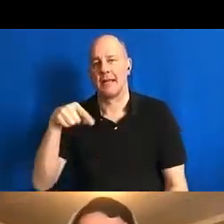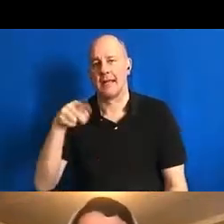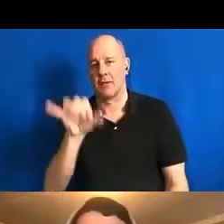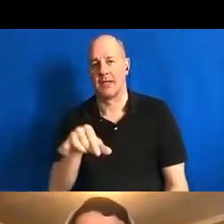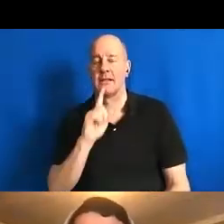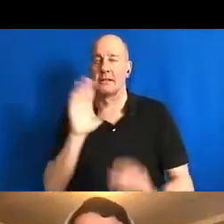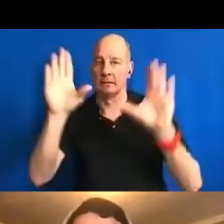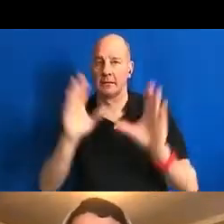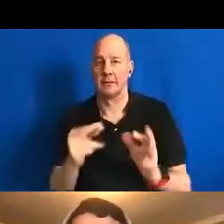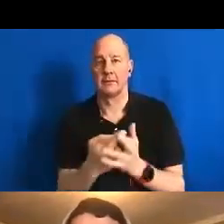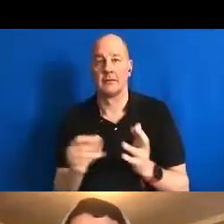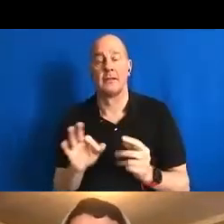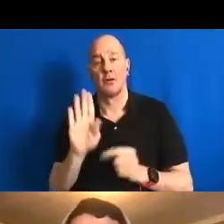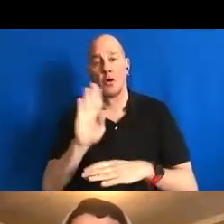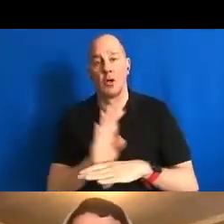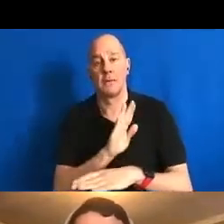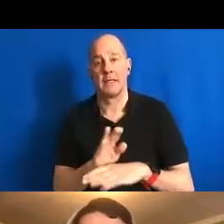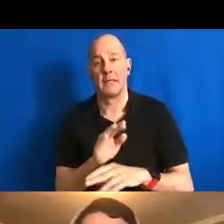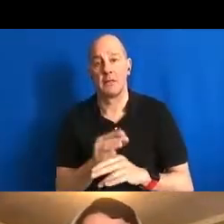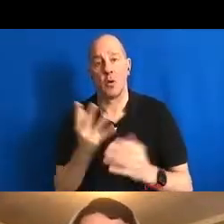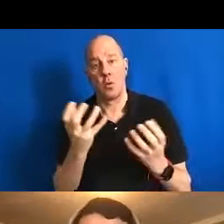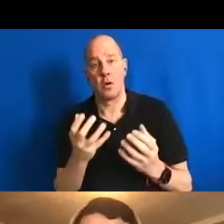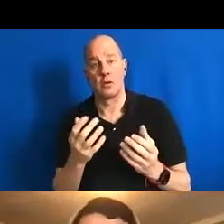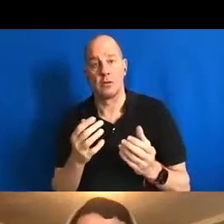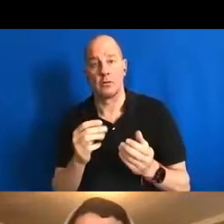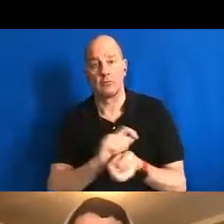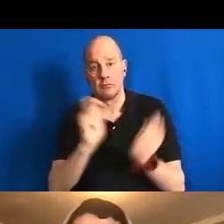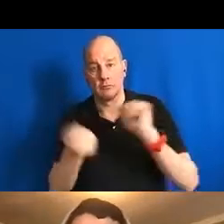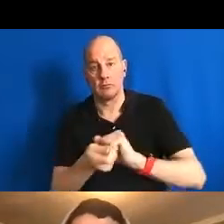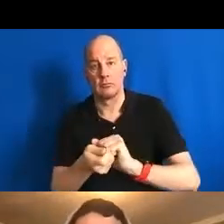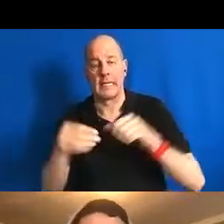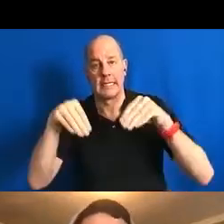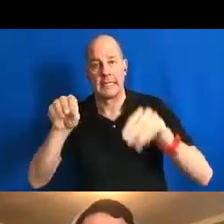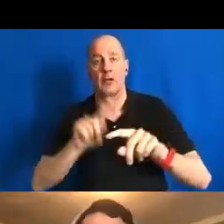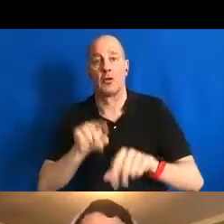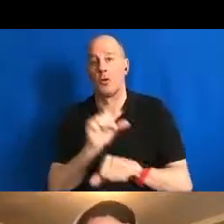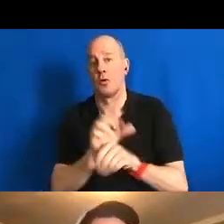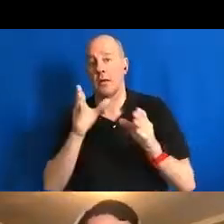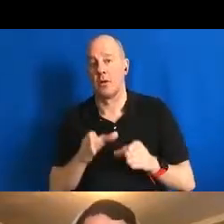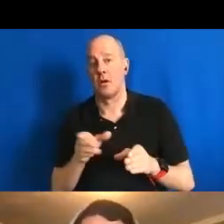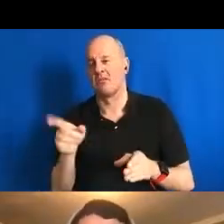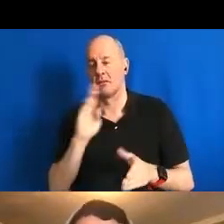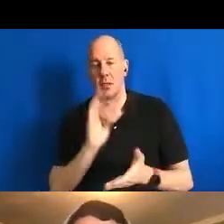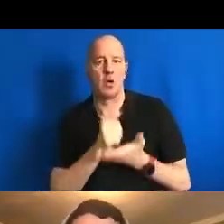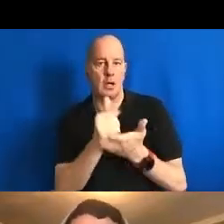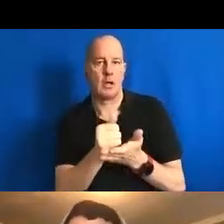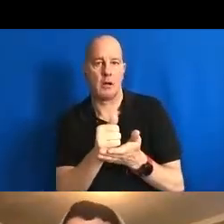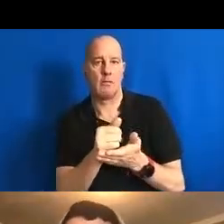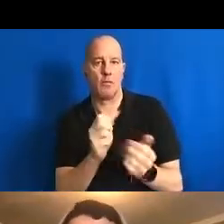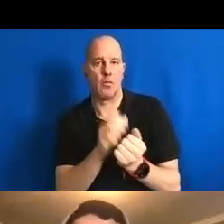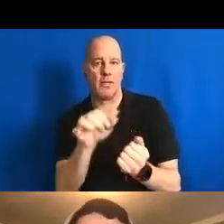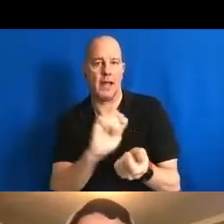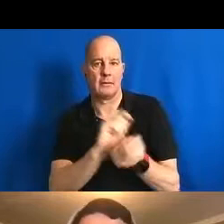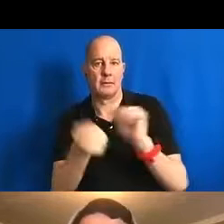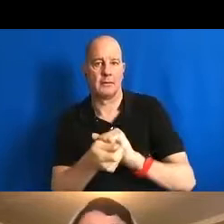If your business is looking to convert and sell to the employees, they can help steward that conversion process. And